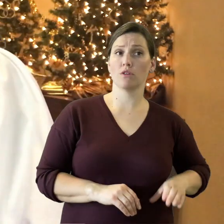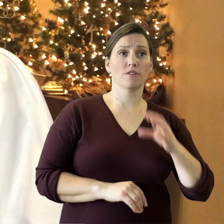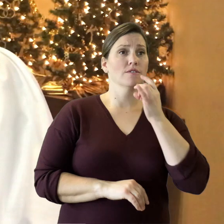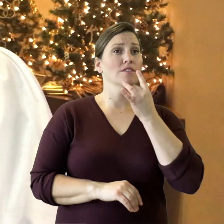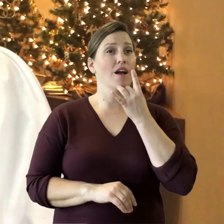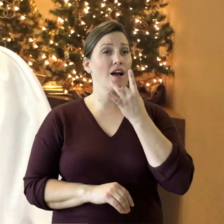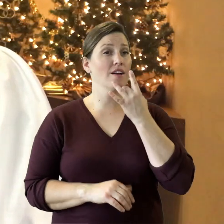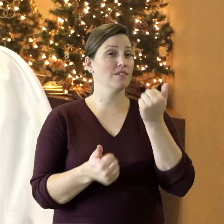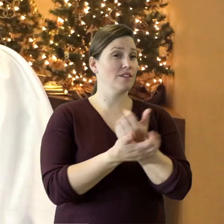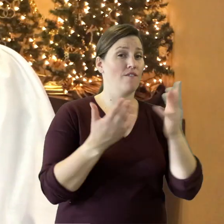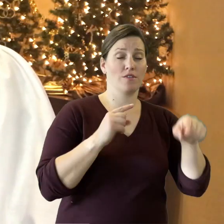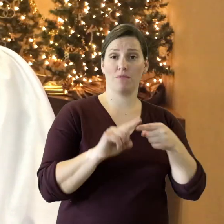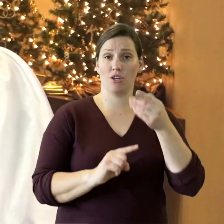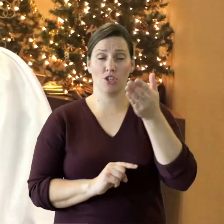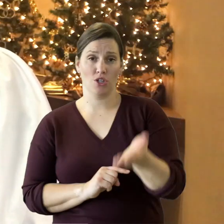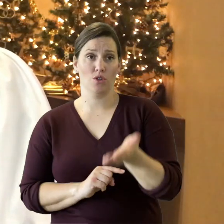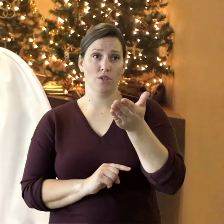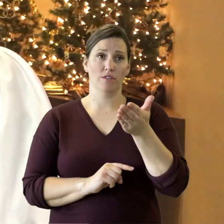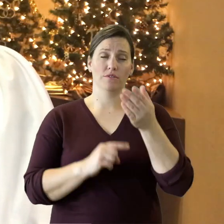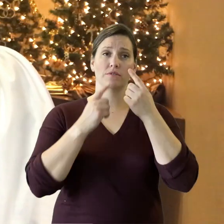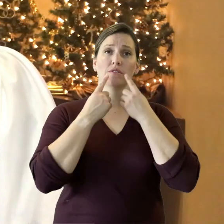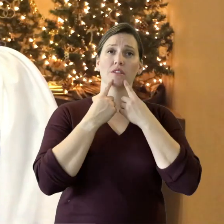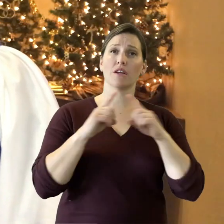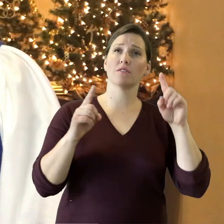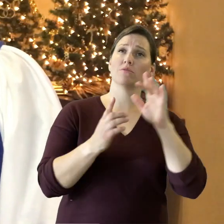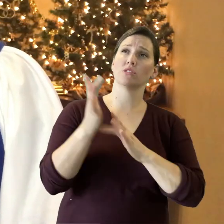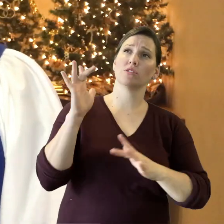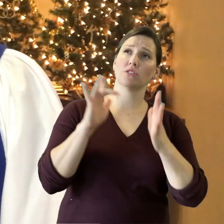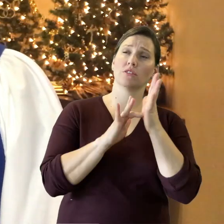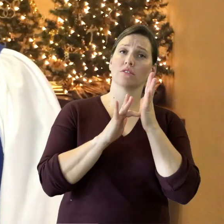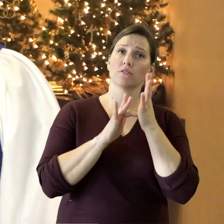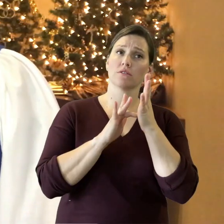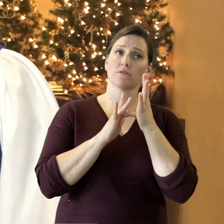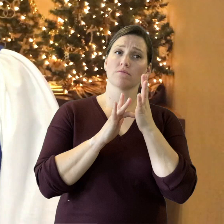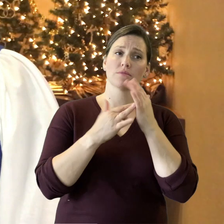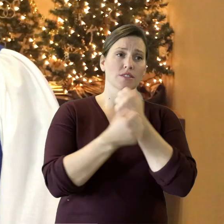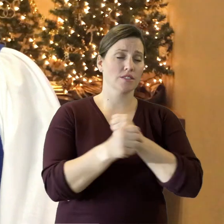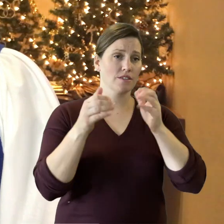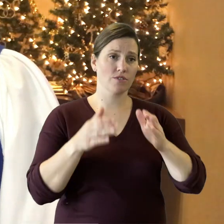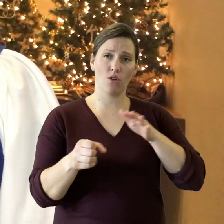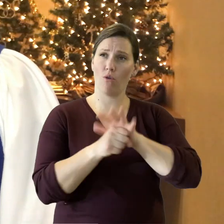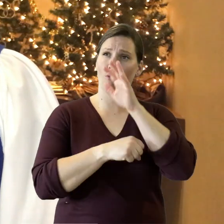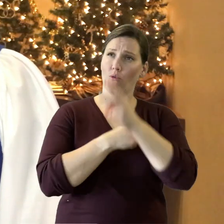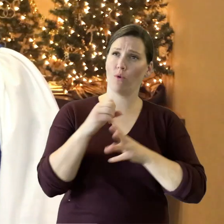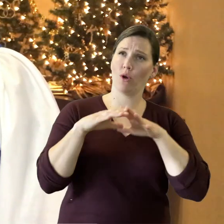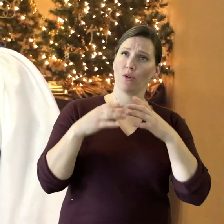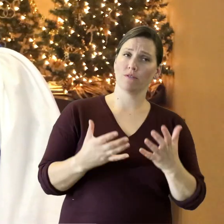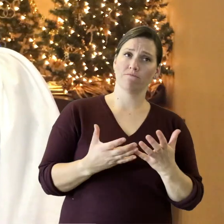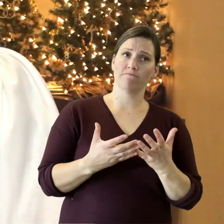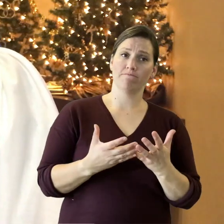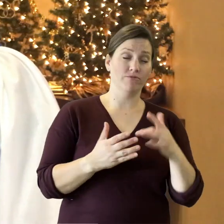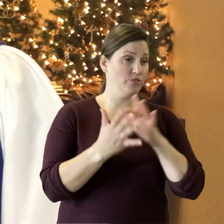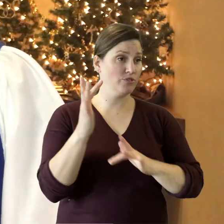Christ. Everything about you proclaims Jesus, the Savior of the